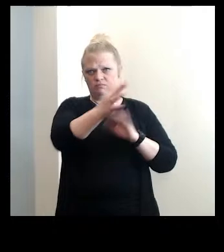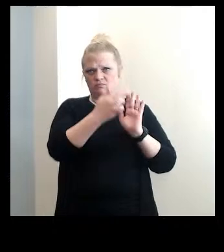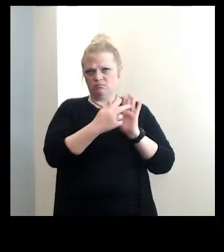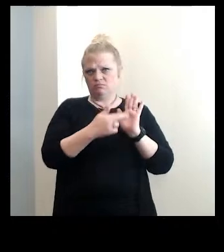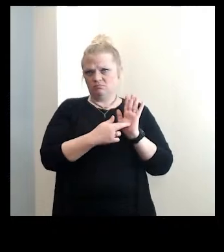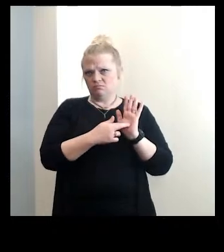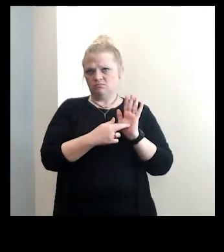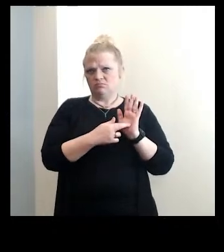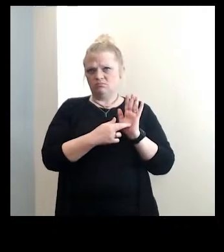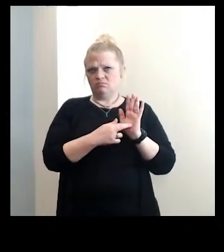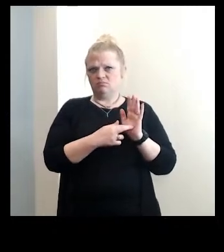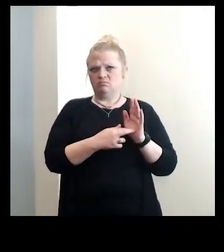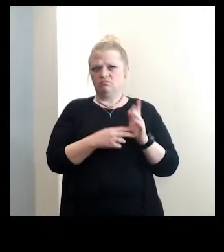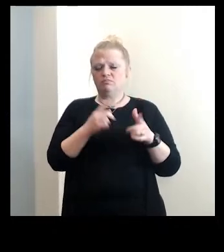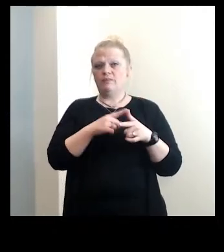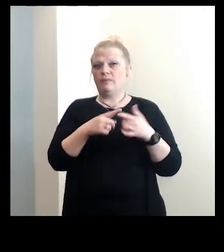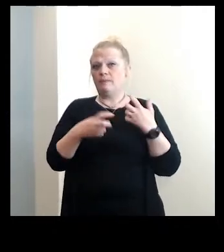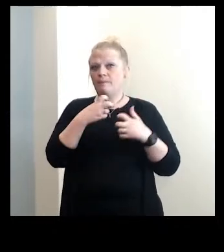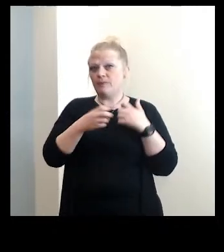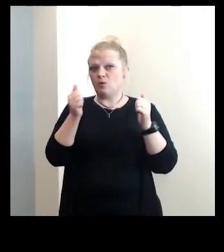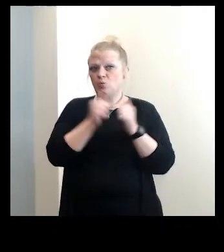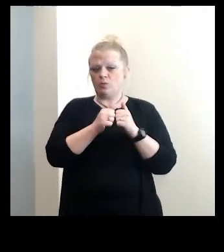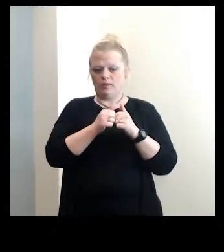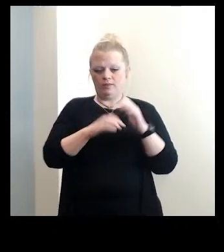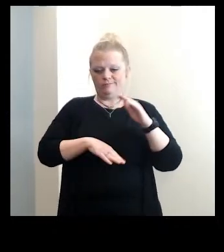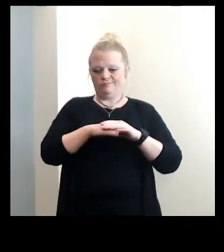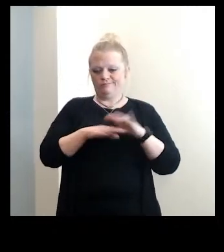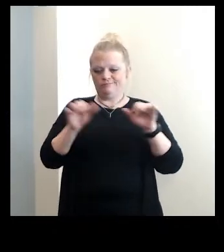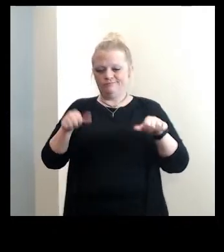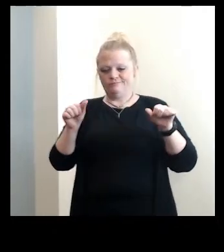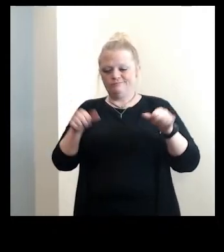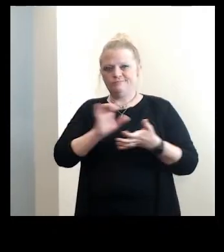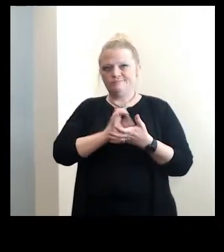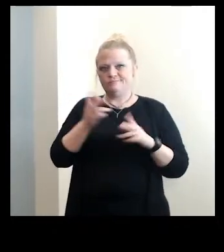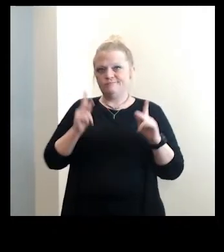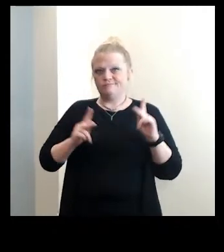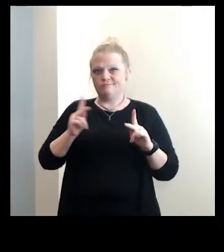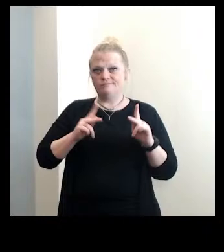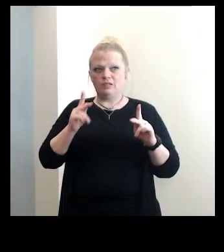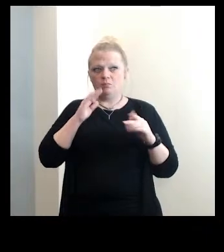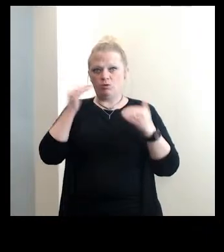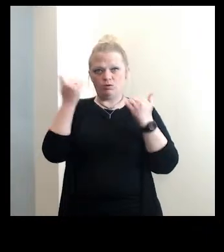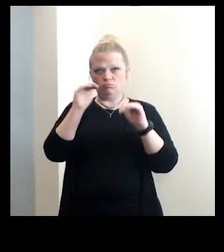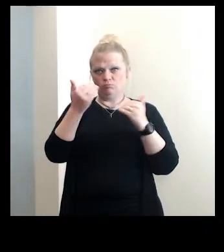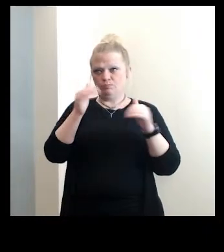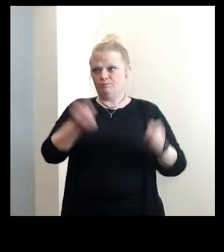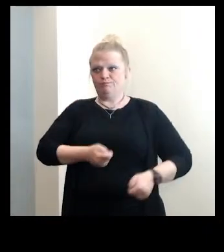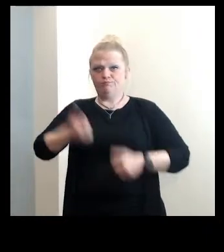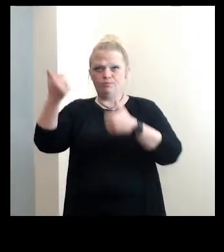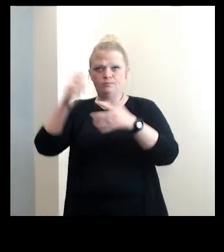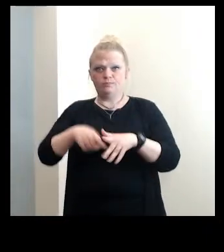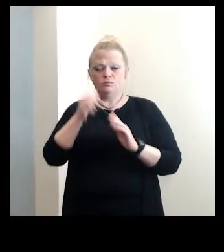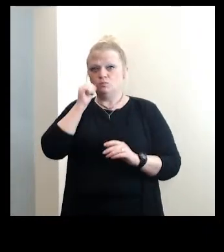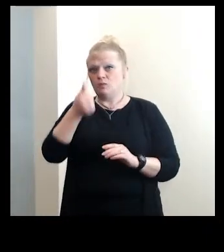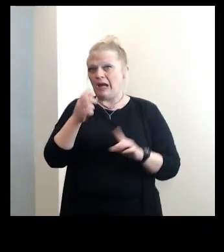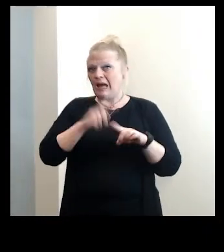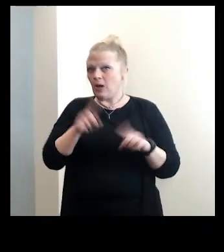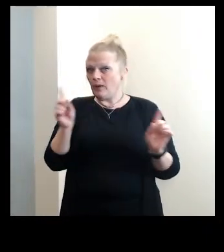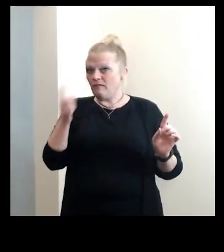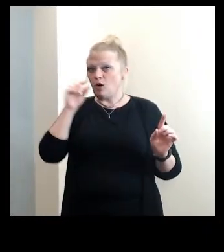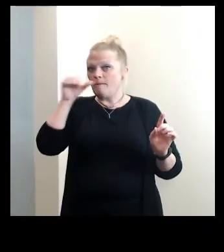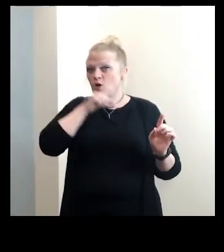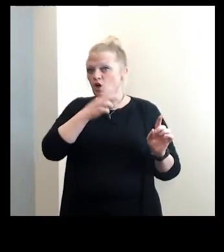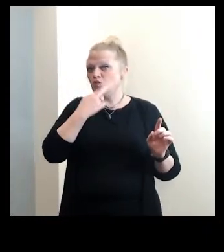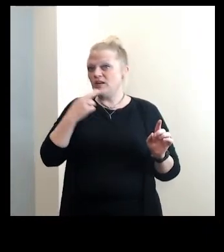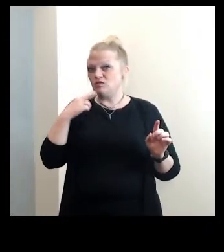And when it comes to issues associated with capacity requirements have been eliminated in New York State effective tomorrow. However, for bars